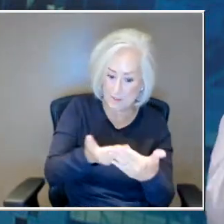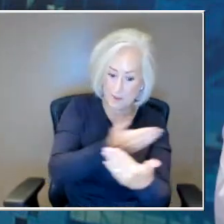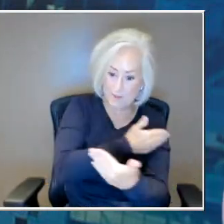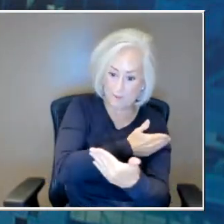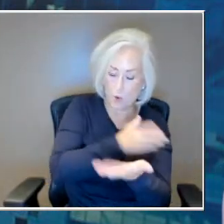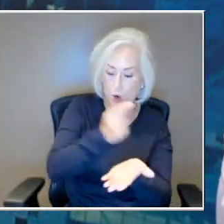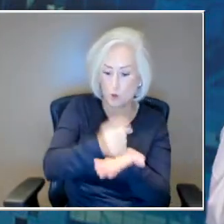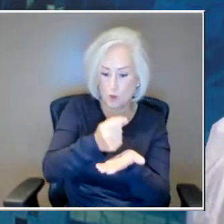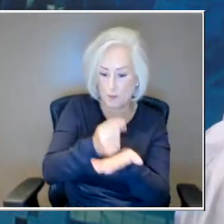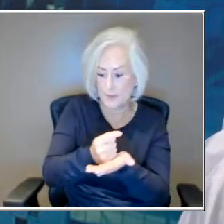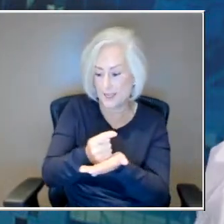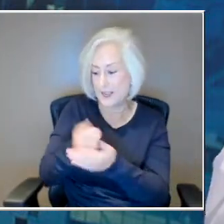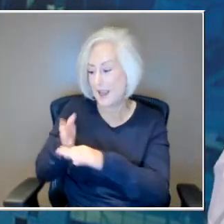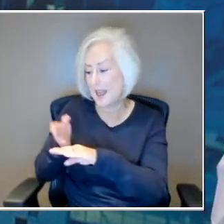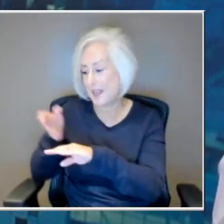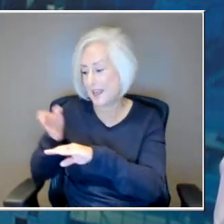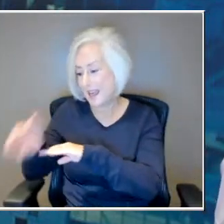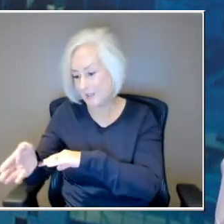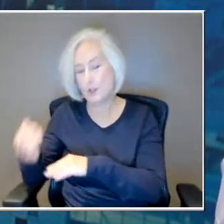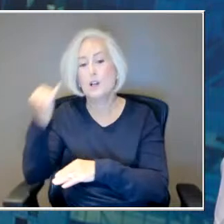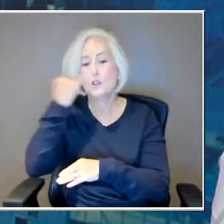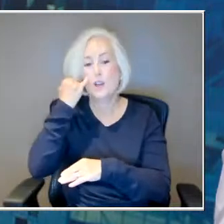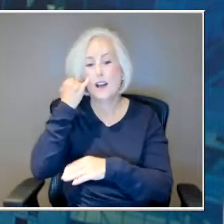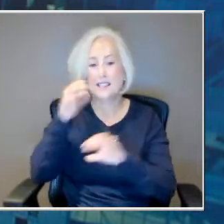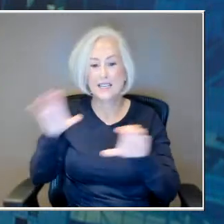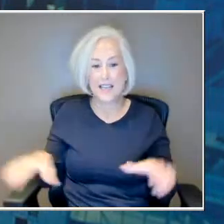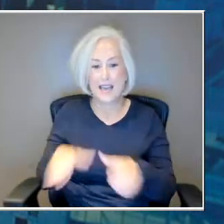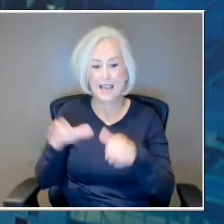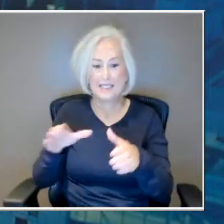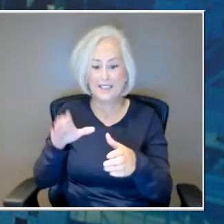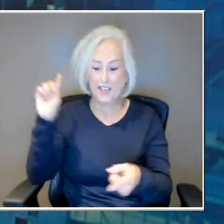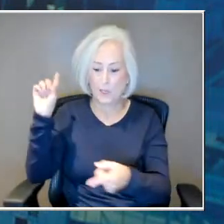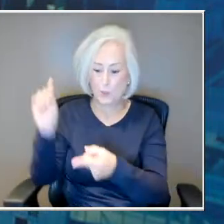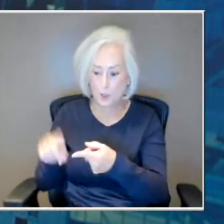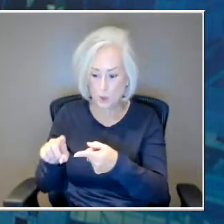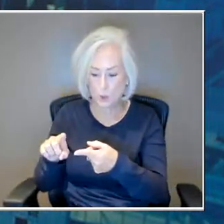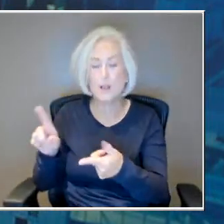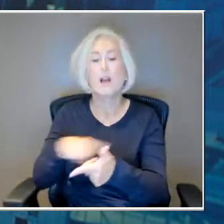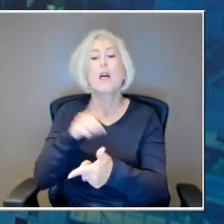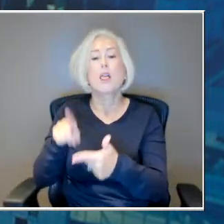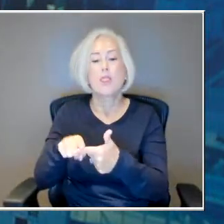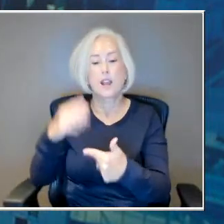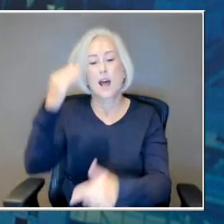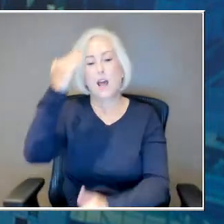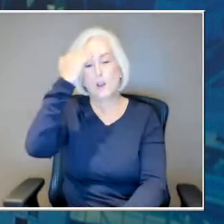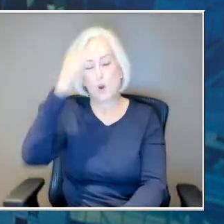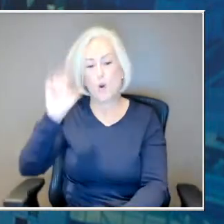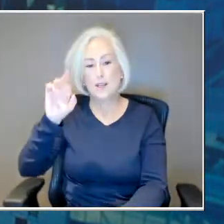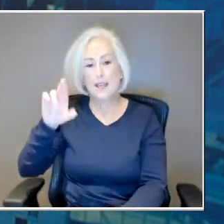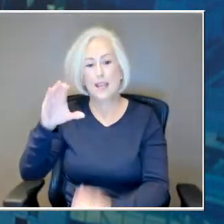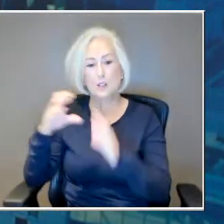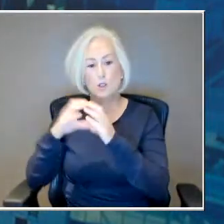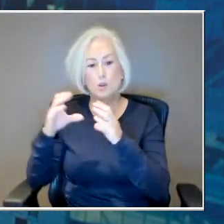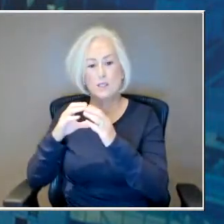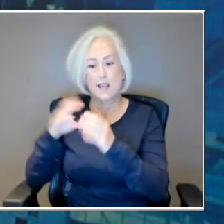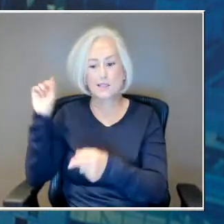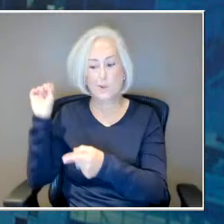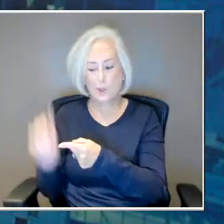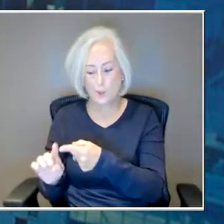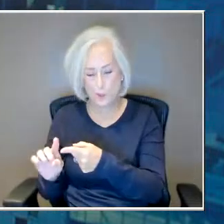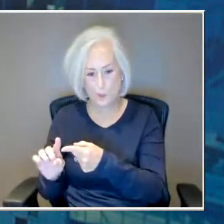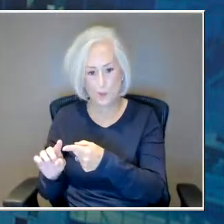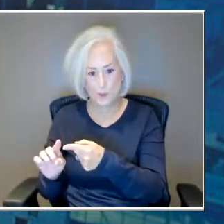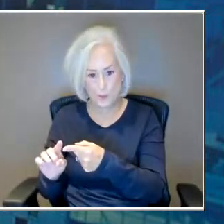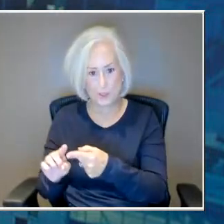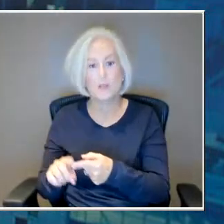the activity dropping down, that means I'm killing the cancer cells. So I kind of use that to kind of like give me an evaluation. Did I get rid of the activity and